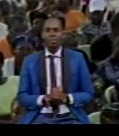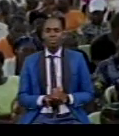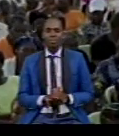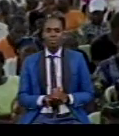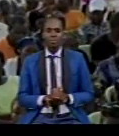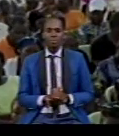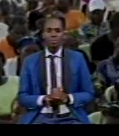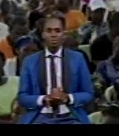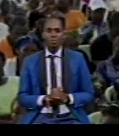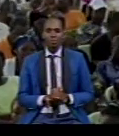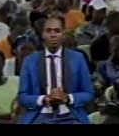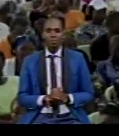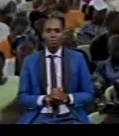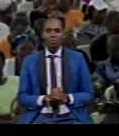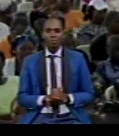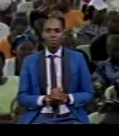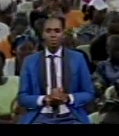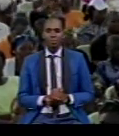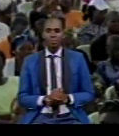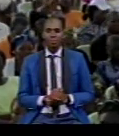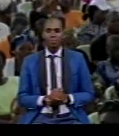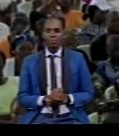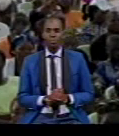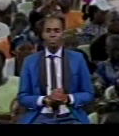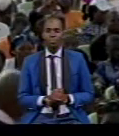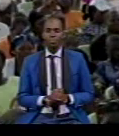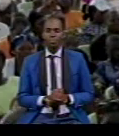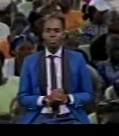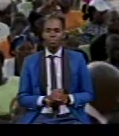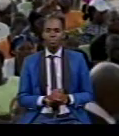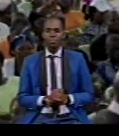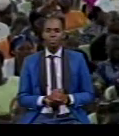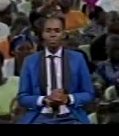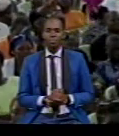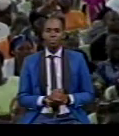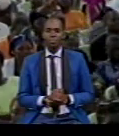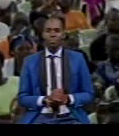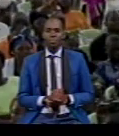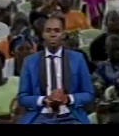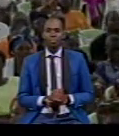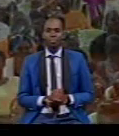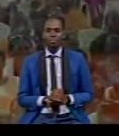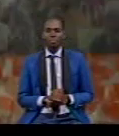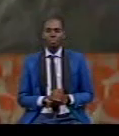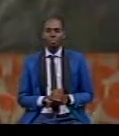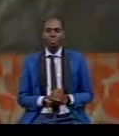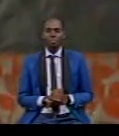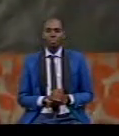even, you know, dowry, nothing. I love you, I like you. And then you take them and you bring them